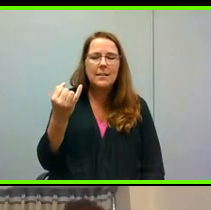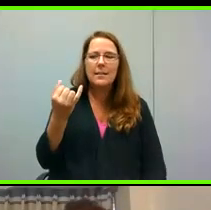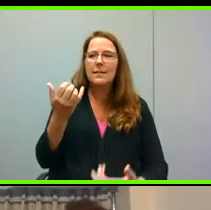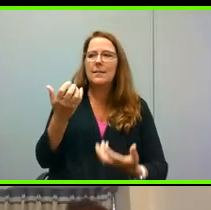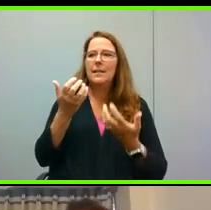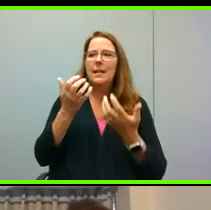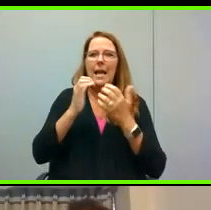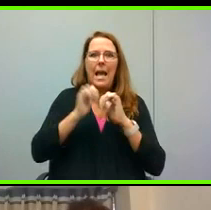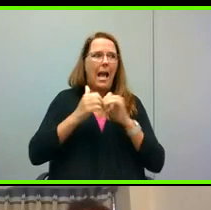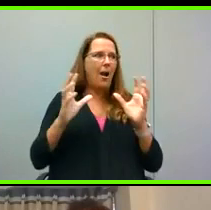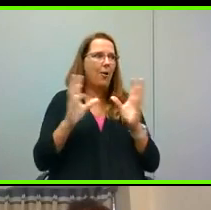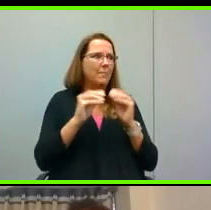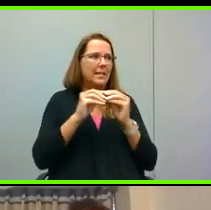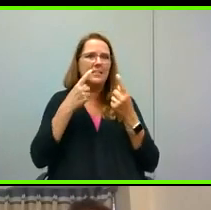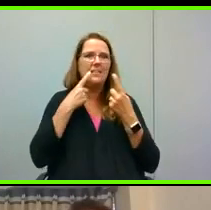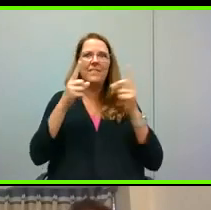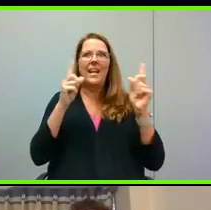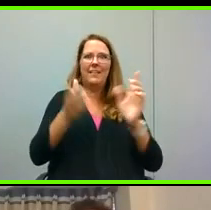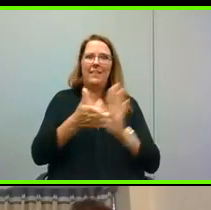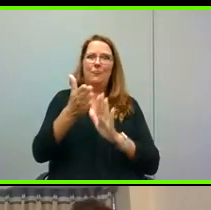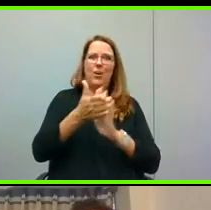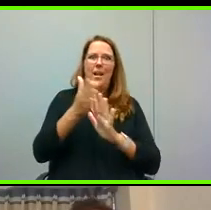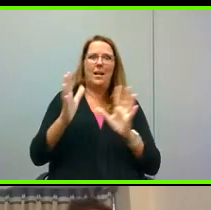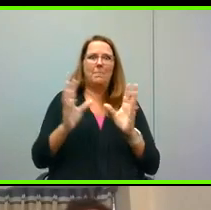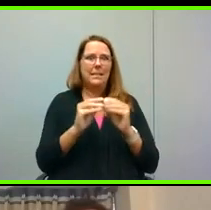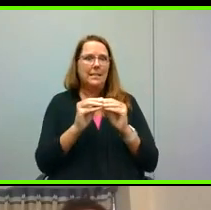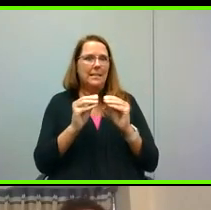meetings were effectively ran or anything like that.